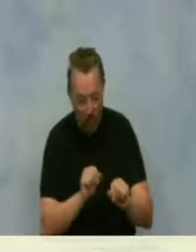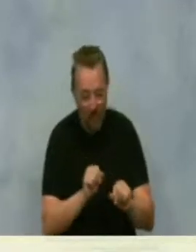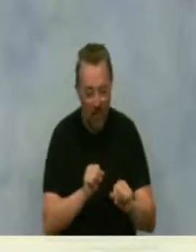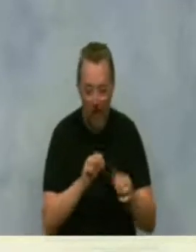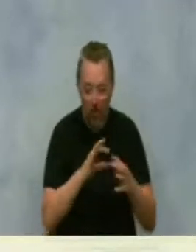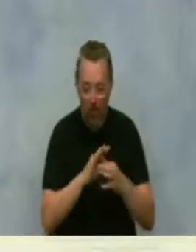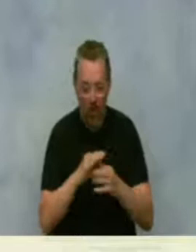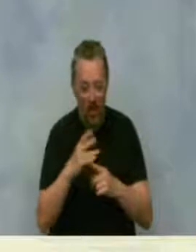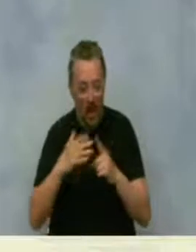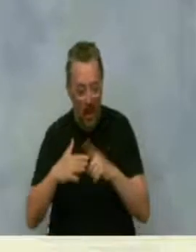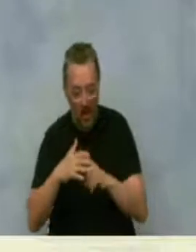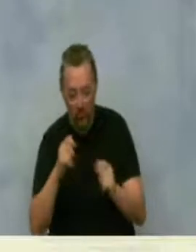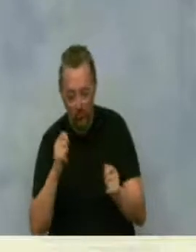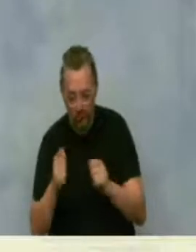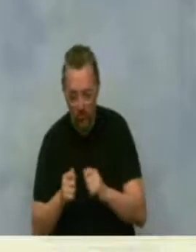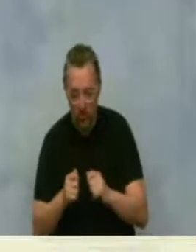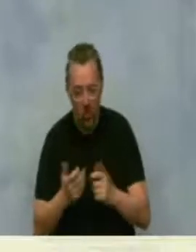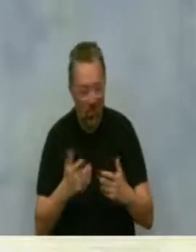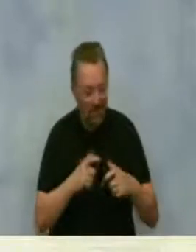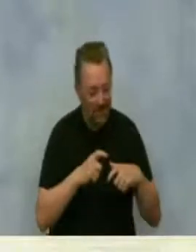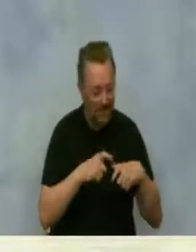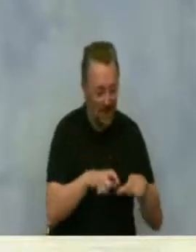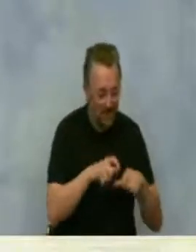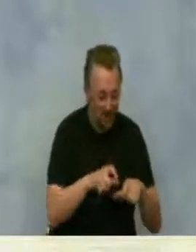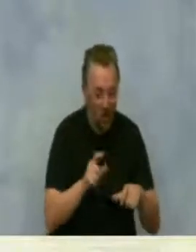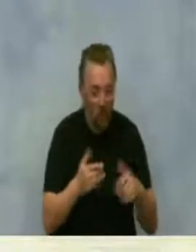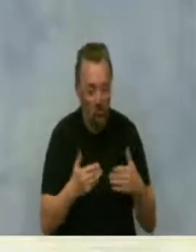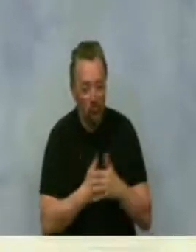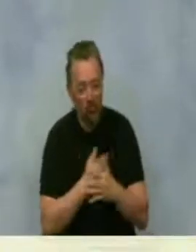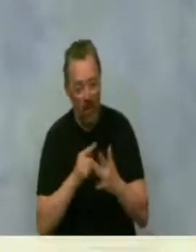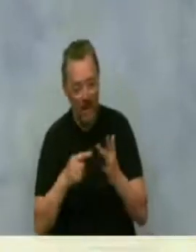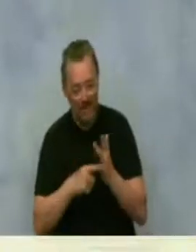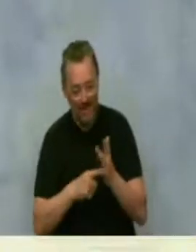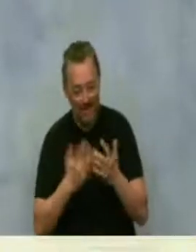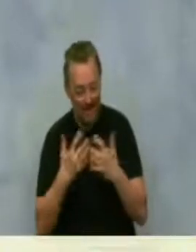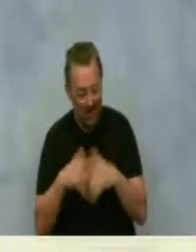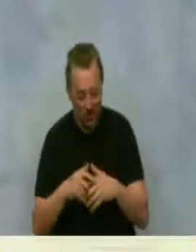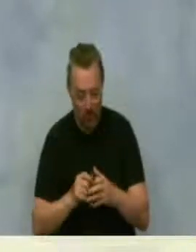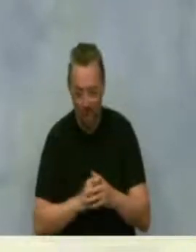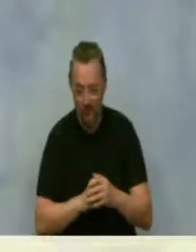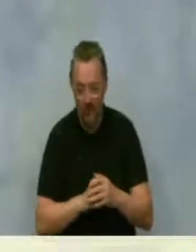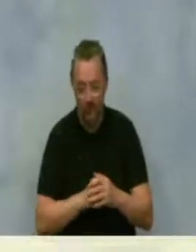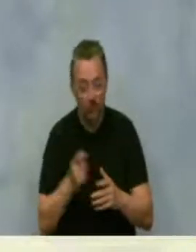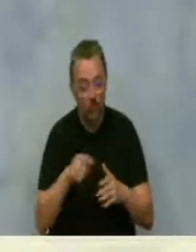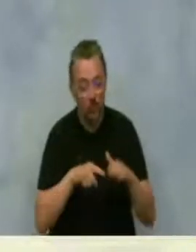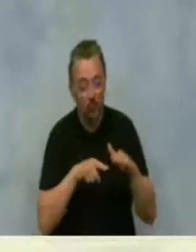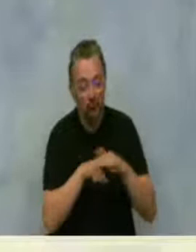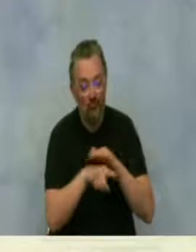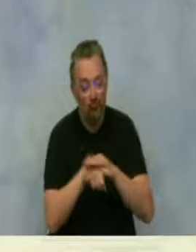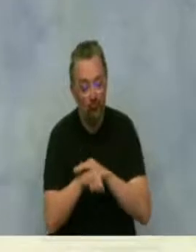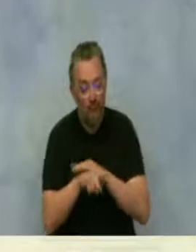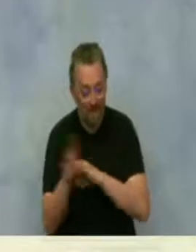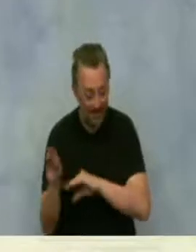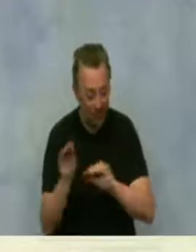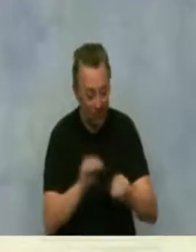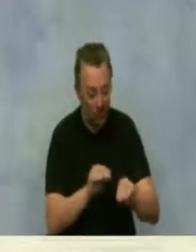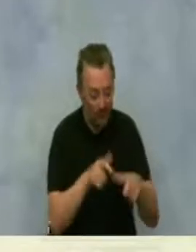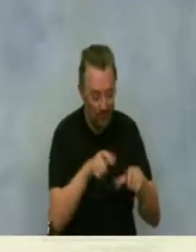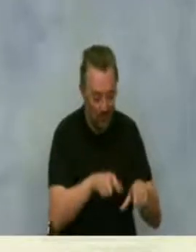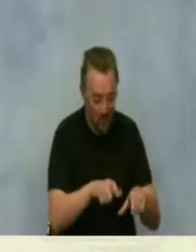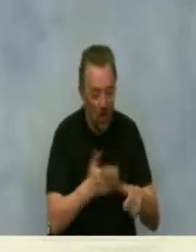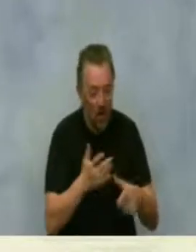change, sustainability and our new IT technology, the refugee resettlement programme and widening